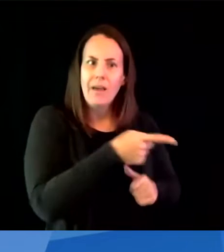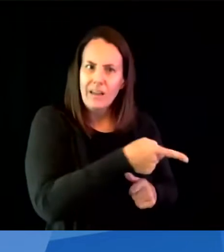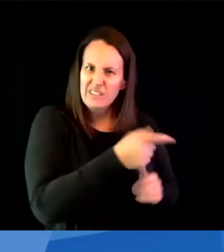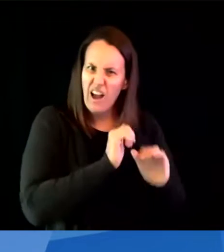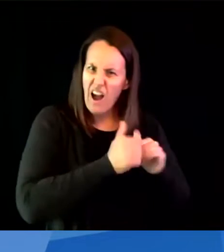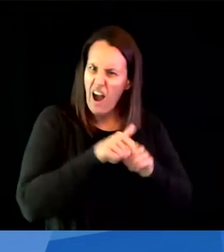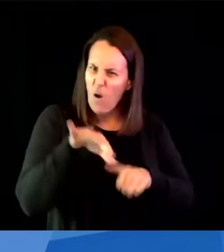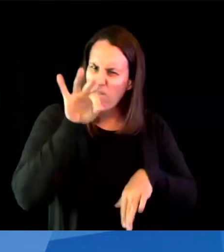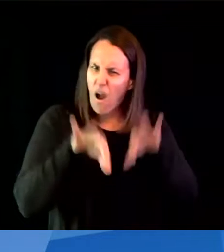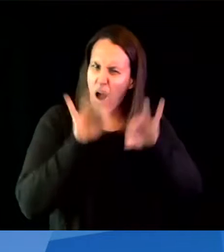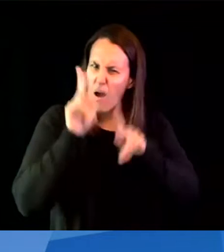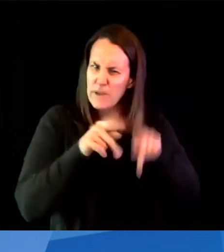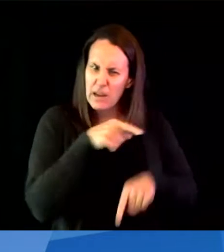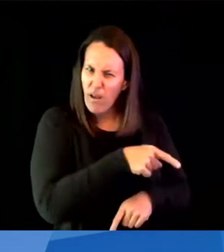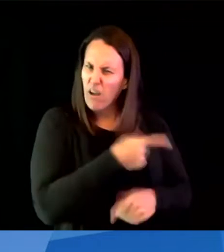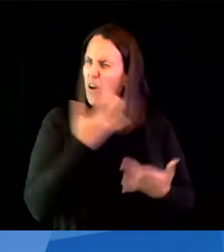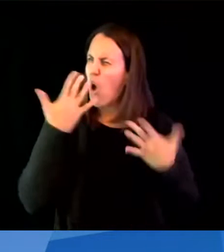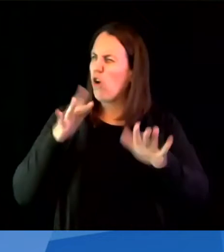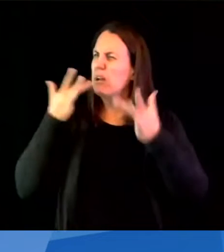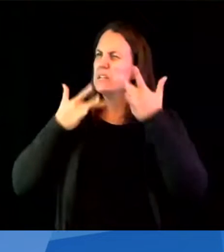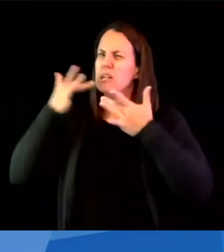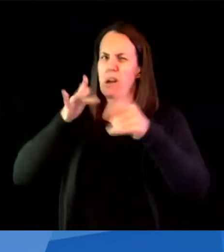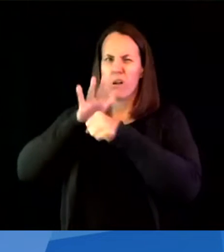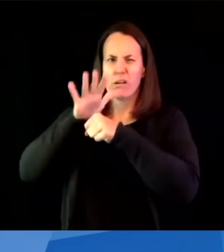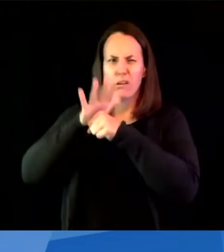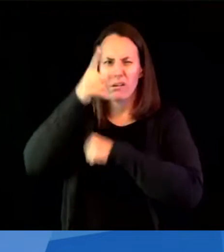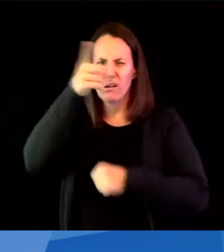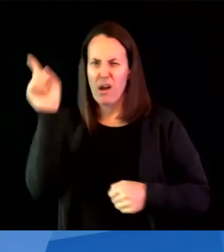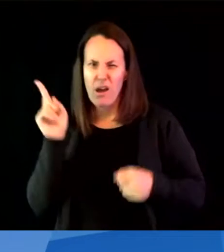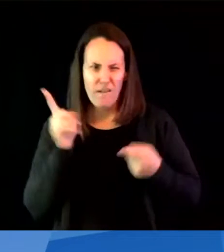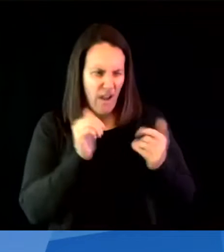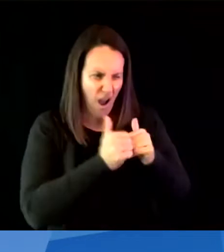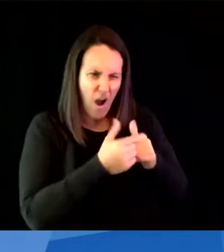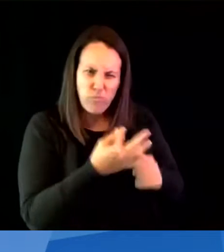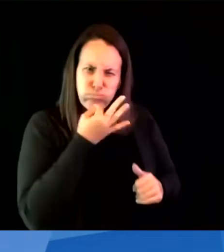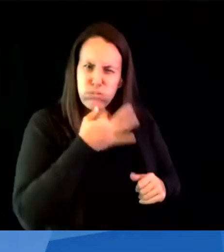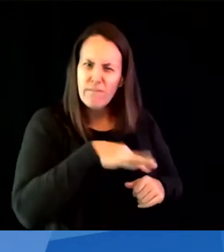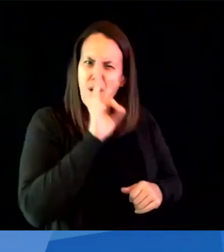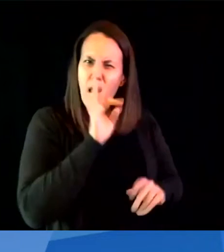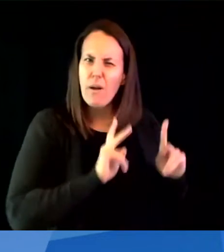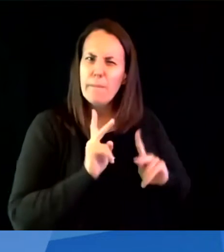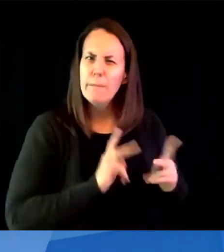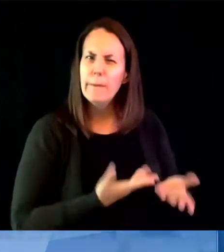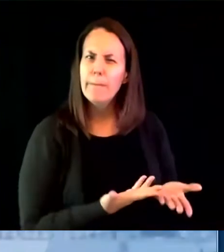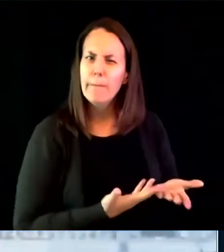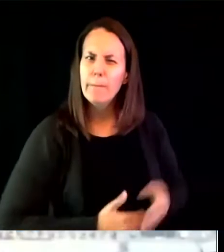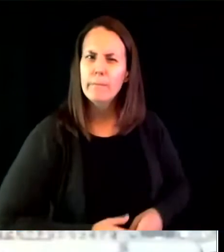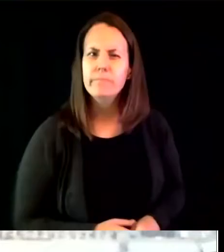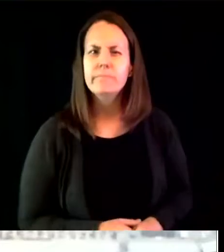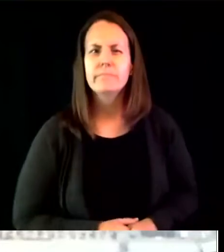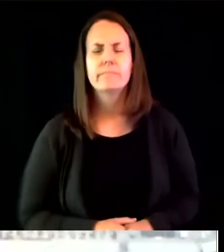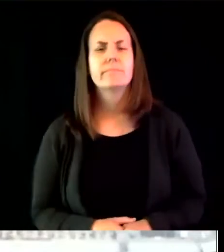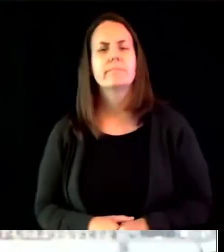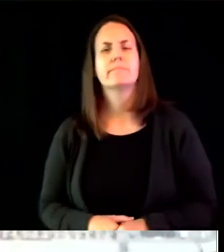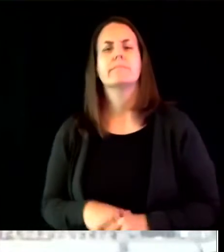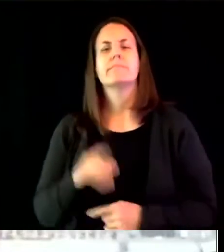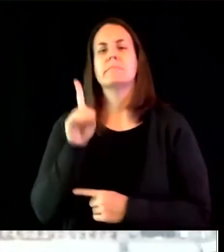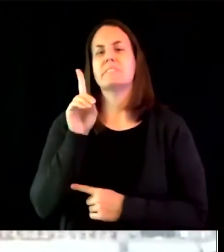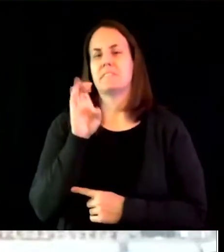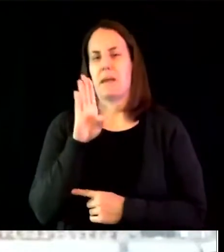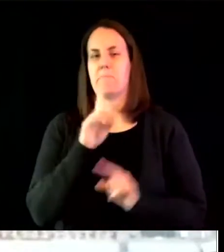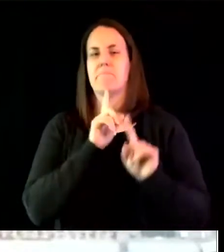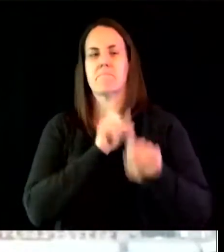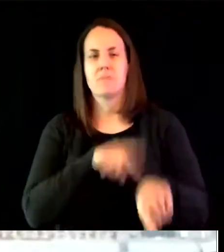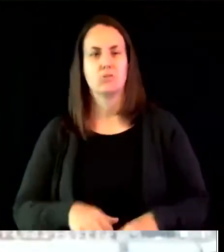state? Thank you. Deb? Thank you for that question. Our staff, we have over